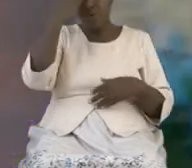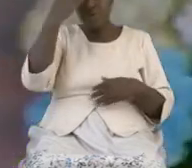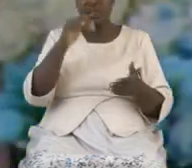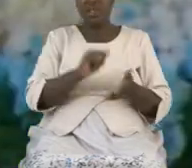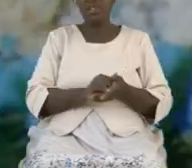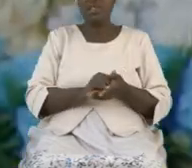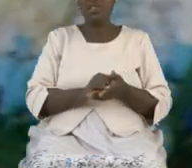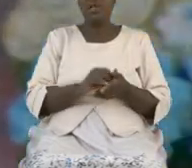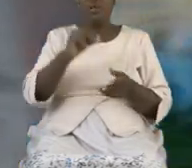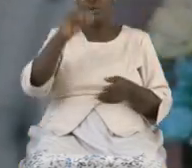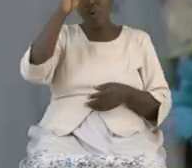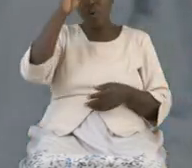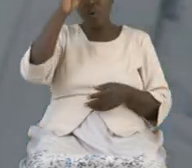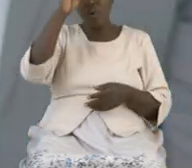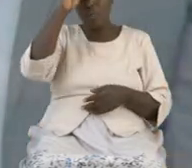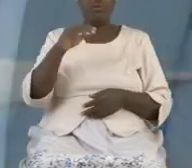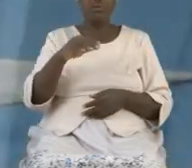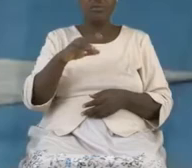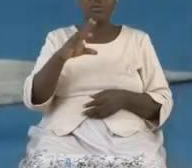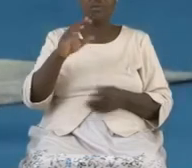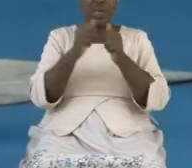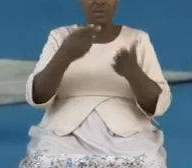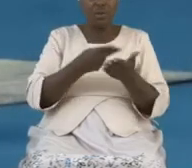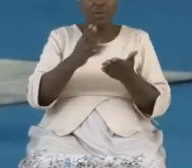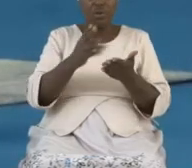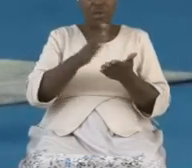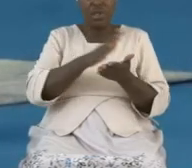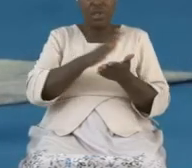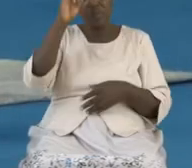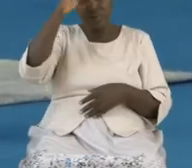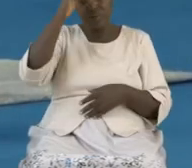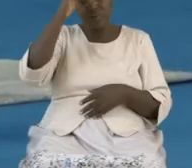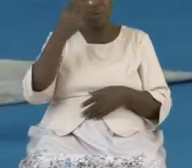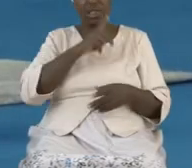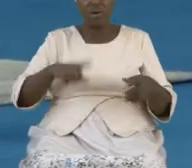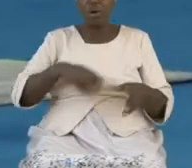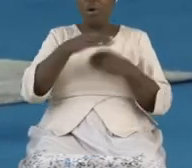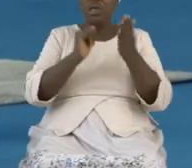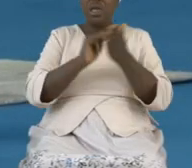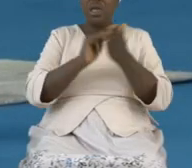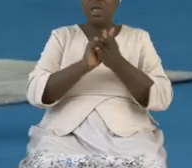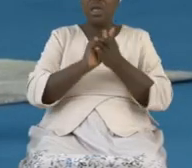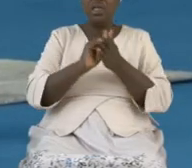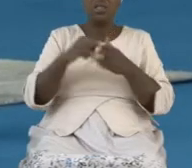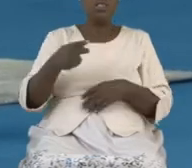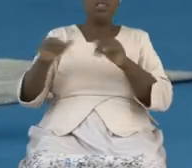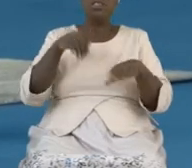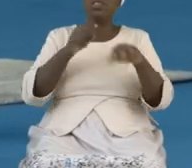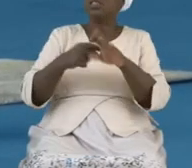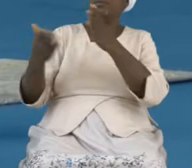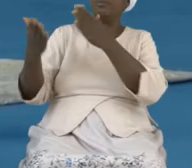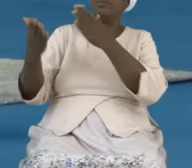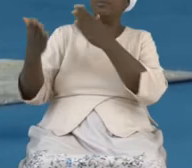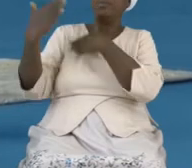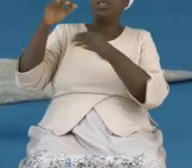more ignorant. All we did in the past, it was when we were ignorant of